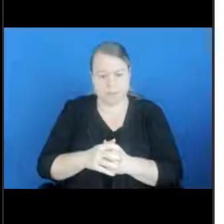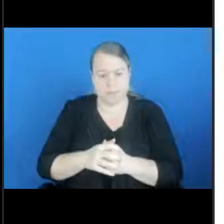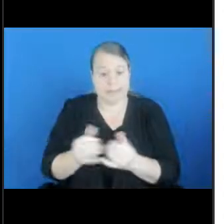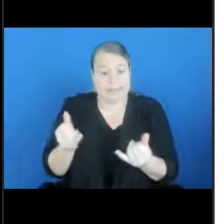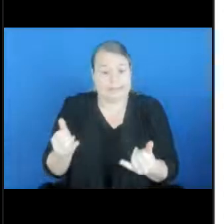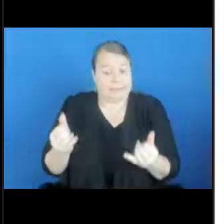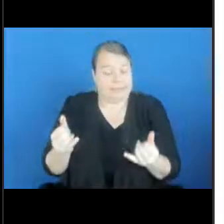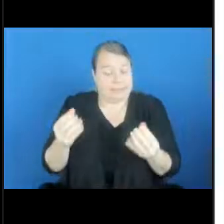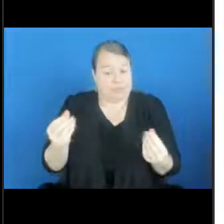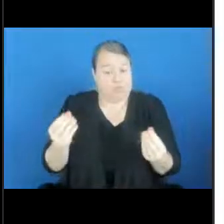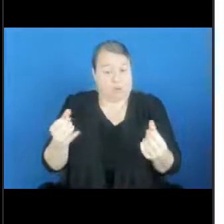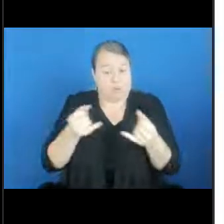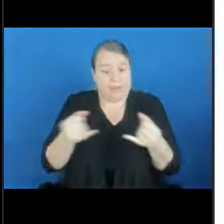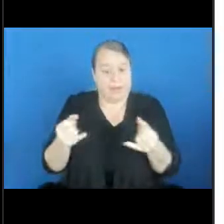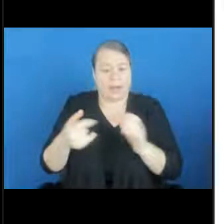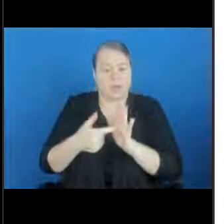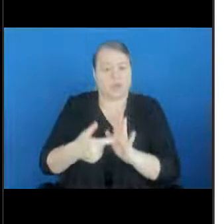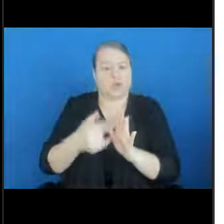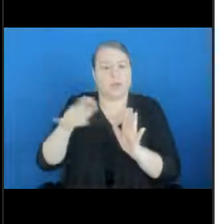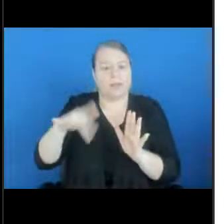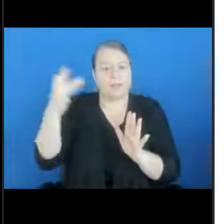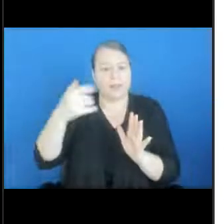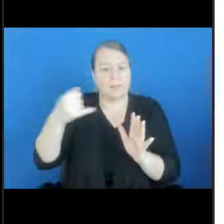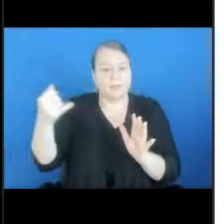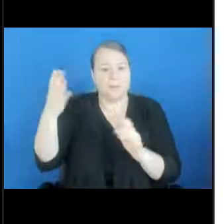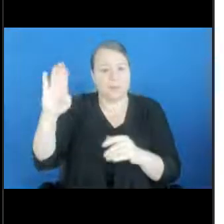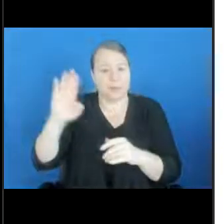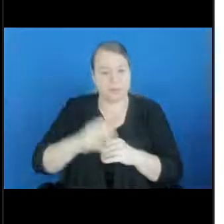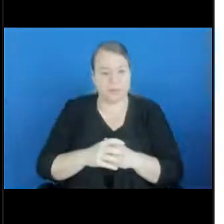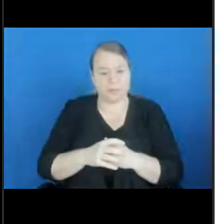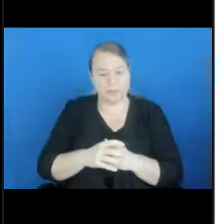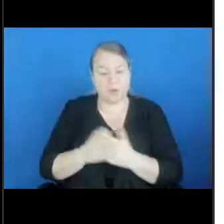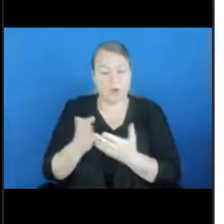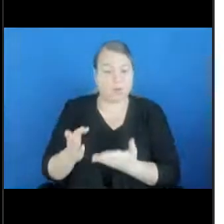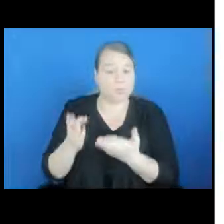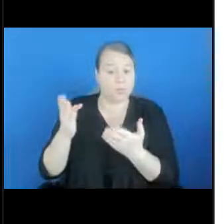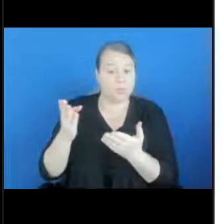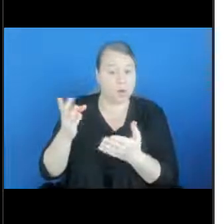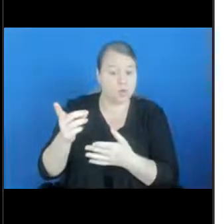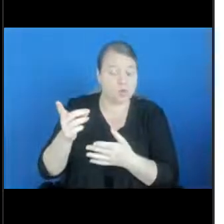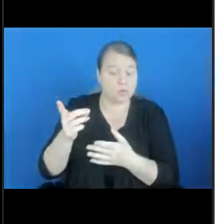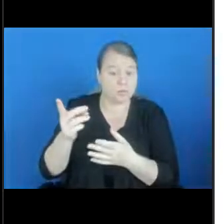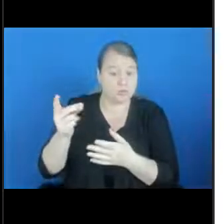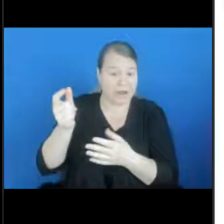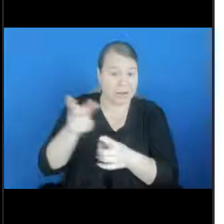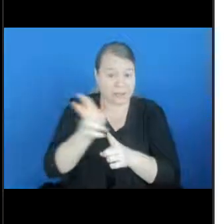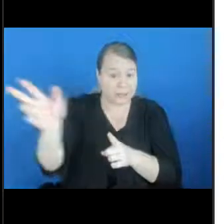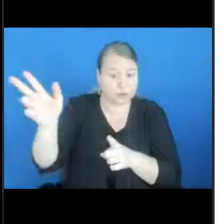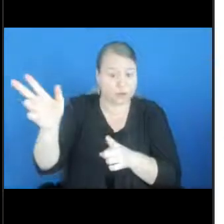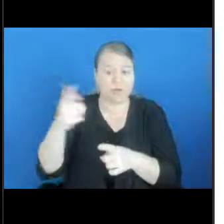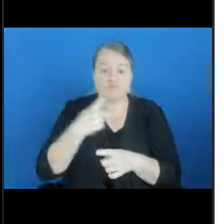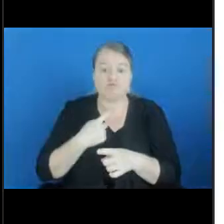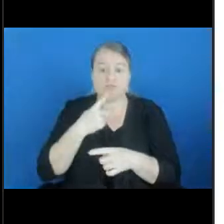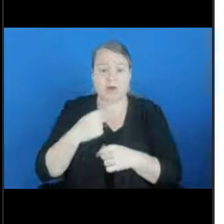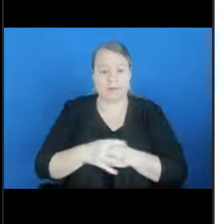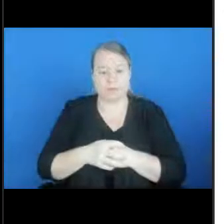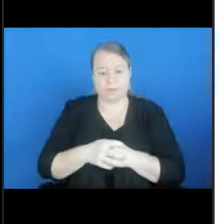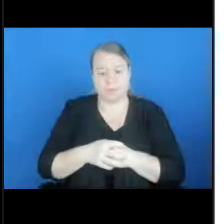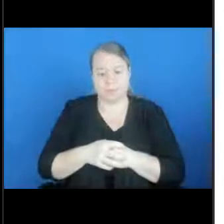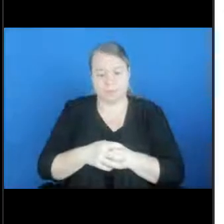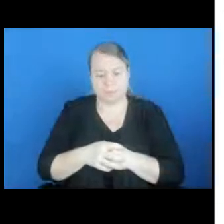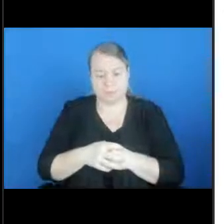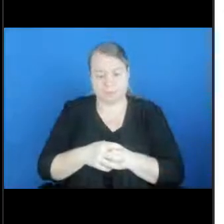line. The proposed right-of-way is shown using a red line. The proposed temporary construction easements are shown in a